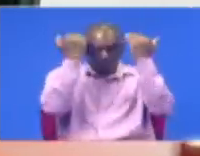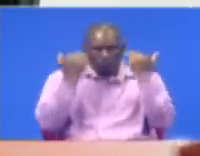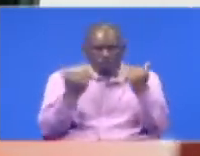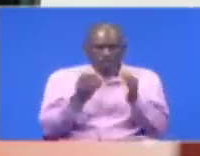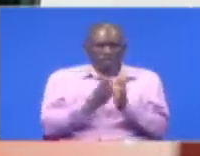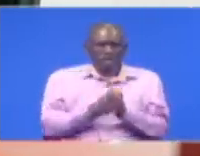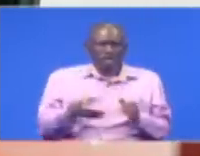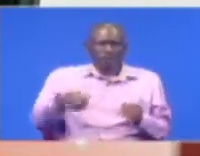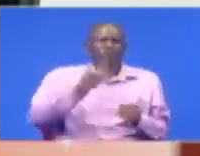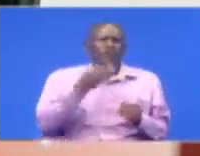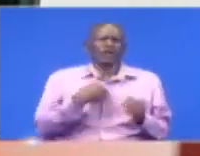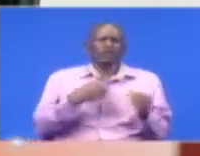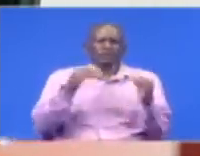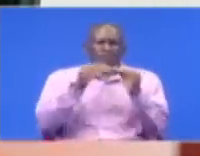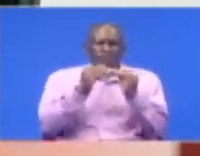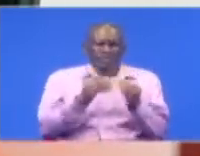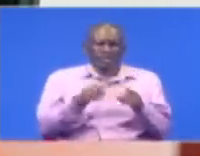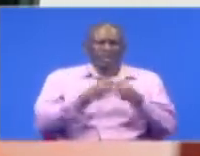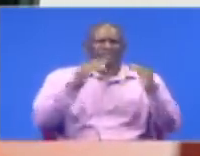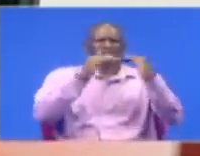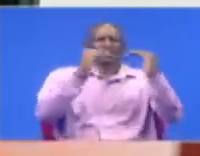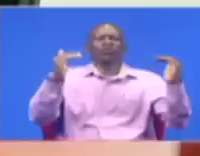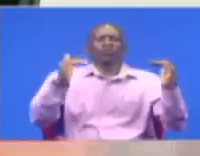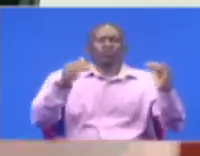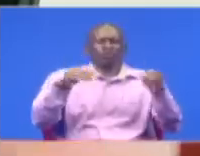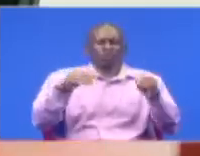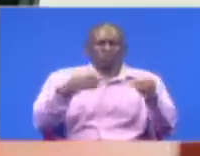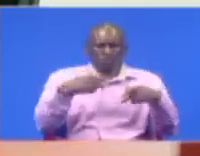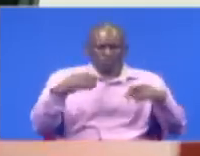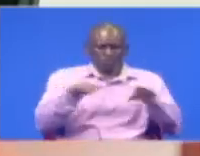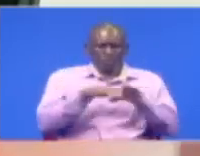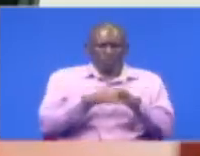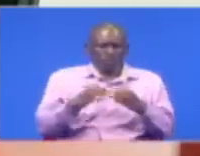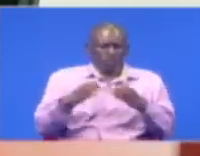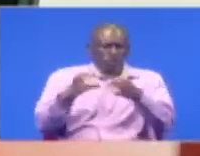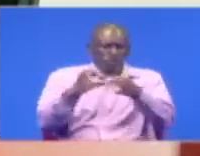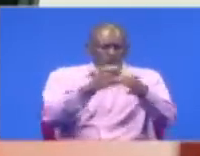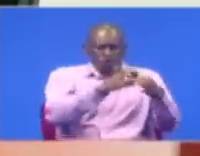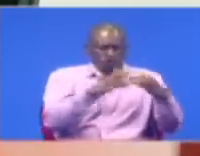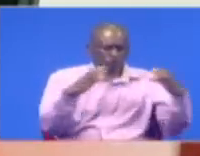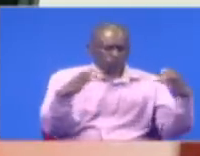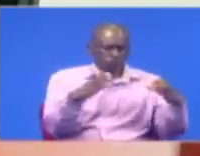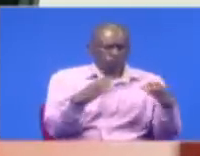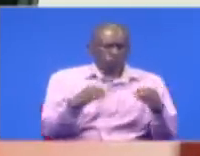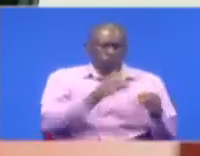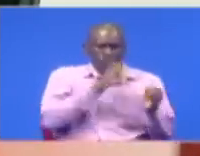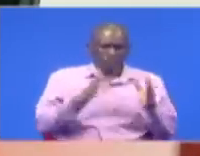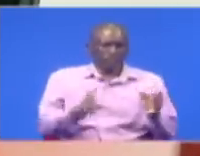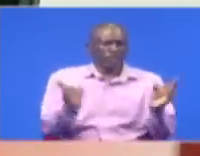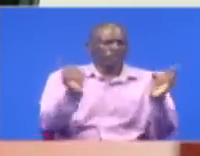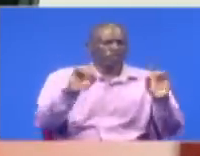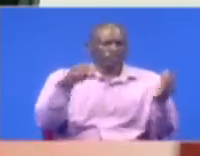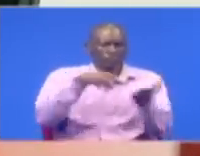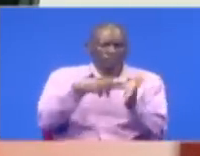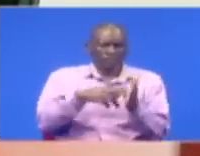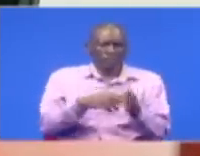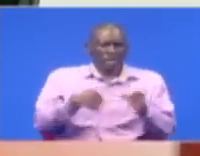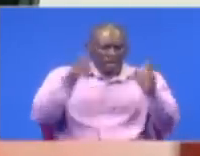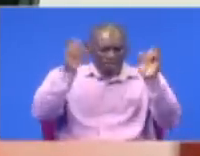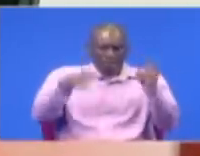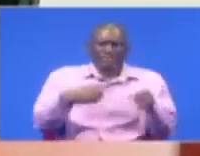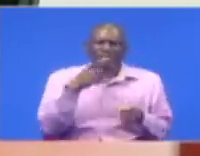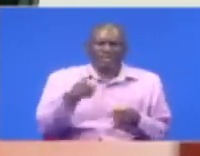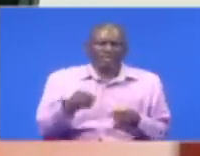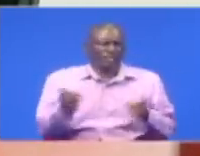and we shall have a meeting as equals. Collegiality, commissioners, does not mean, and I must say